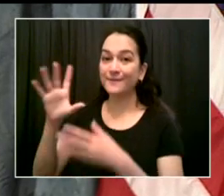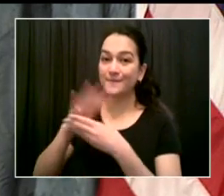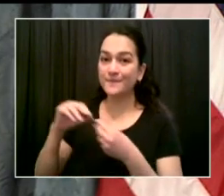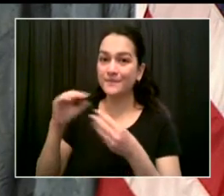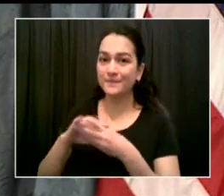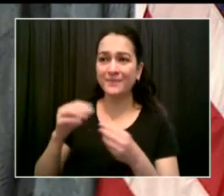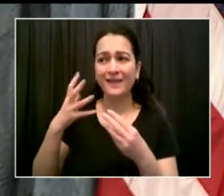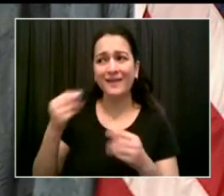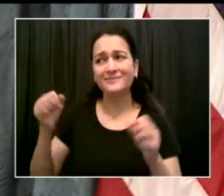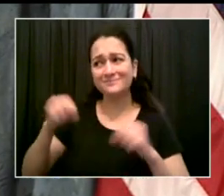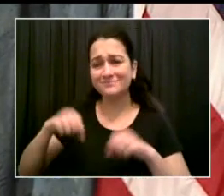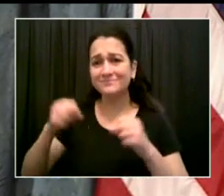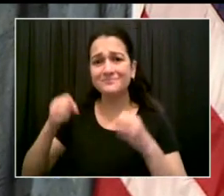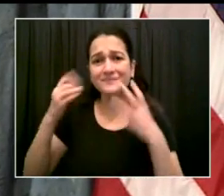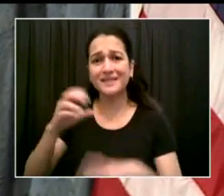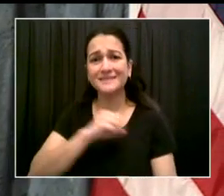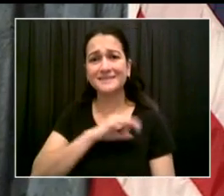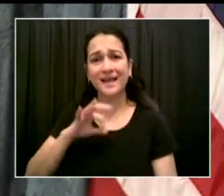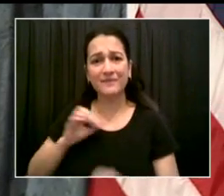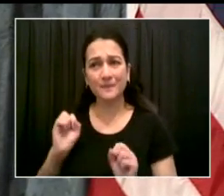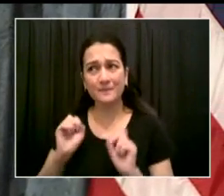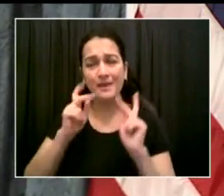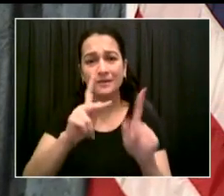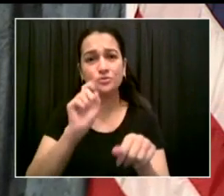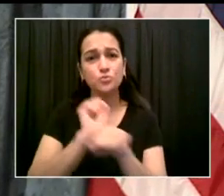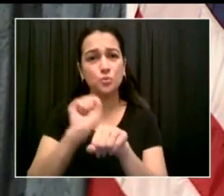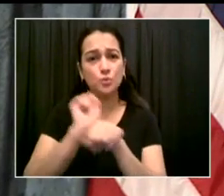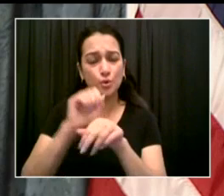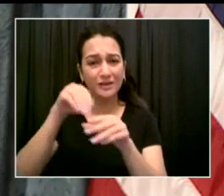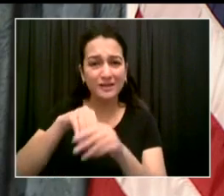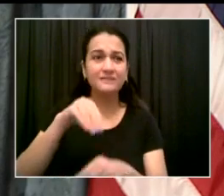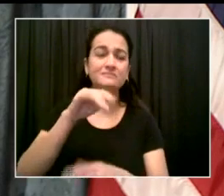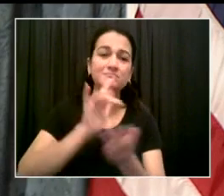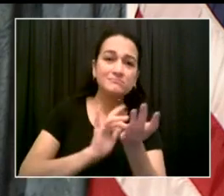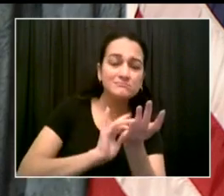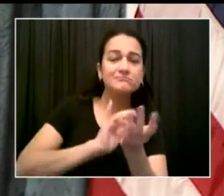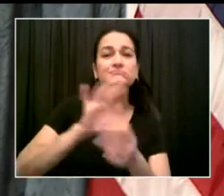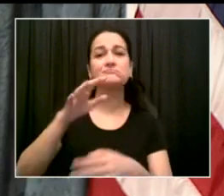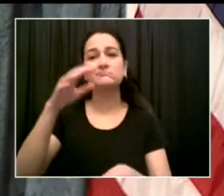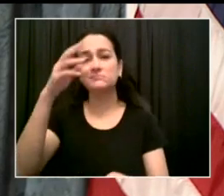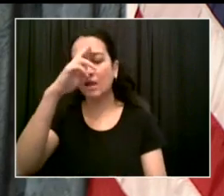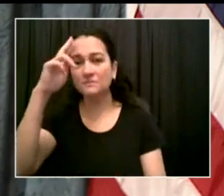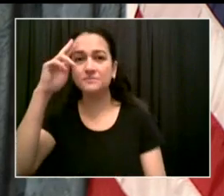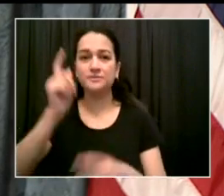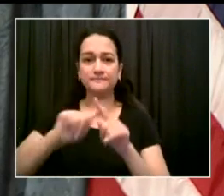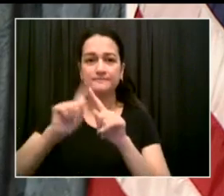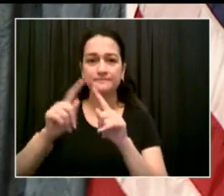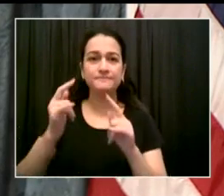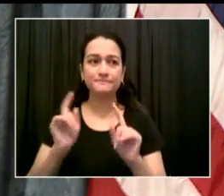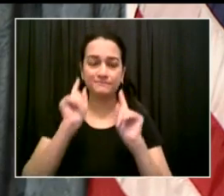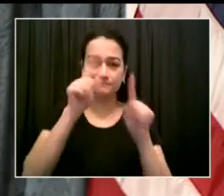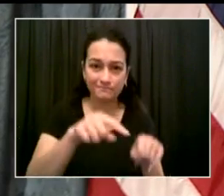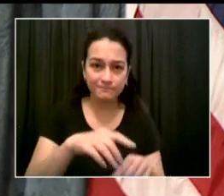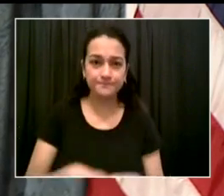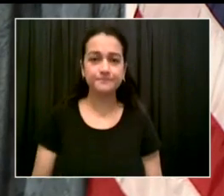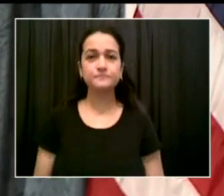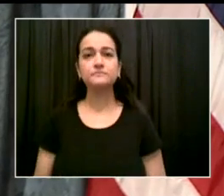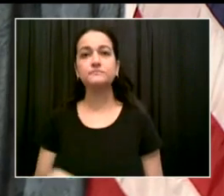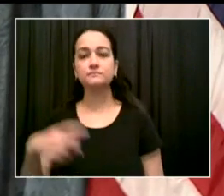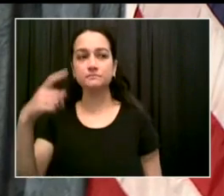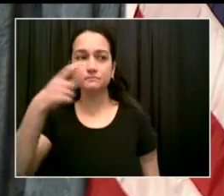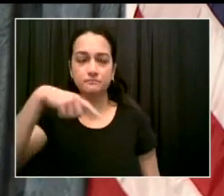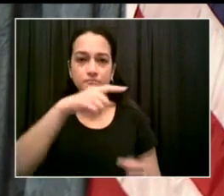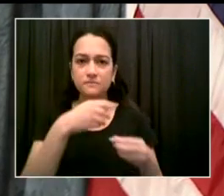tuberculosis testing to sexual health services, and of course, COVID response. To see these individuals who are